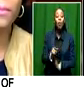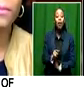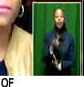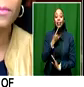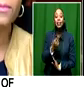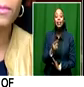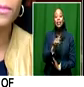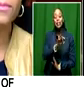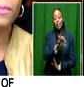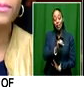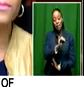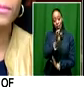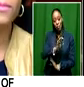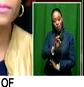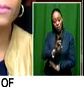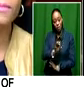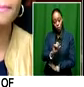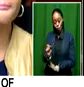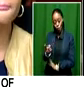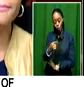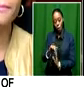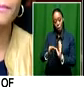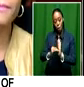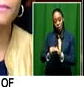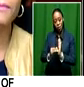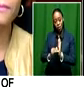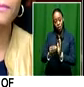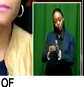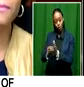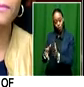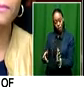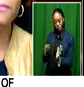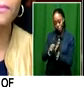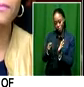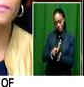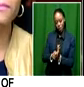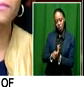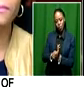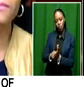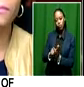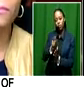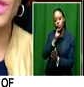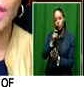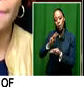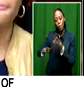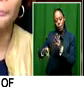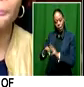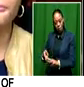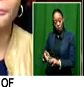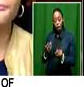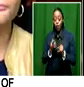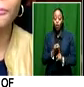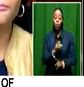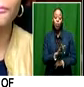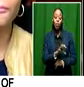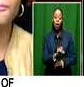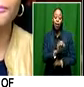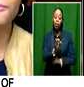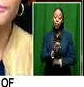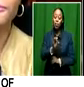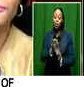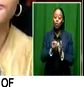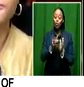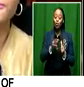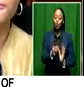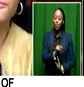only 30% of all matrics that write take mathematics, and of the 30% matric